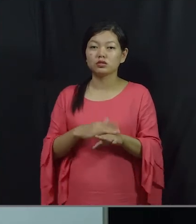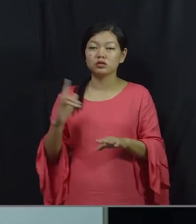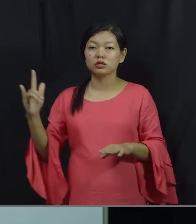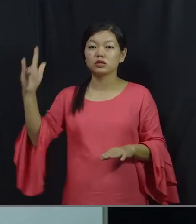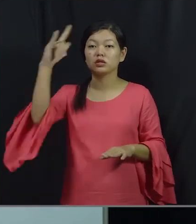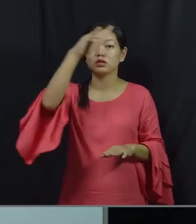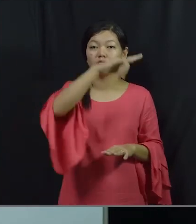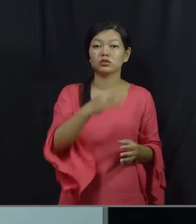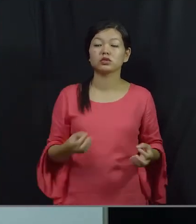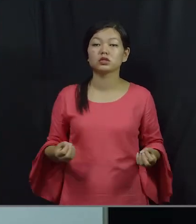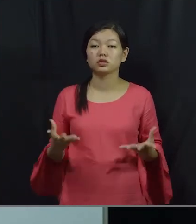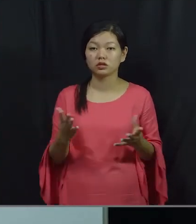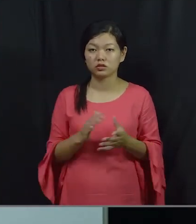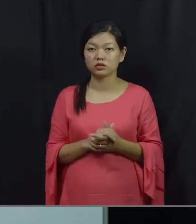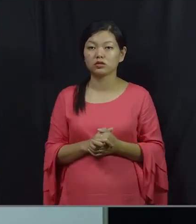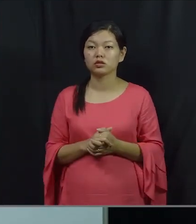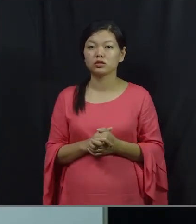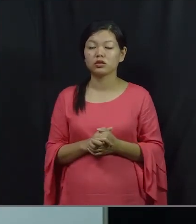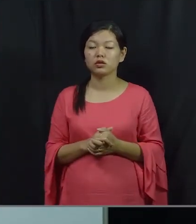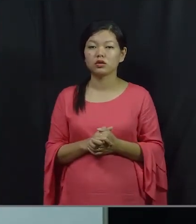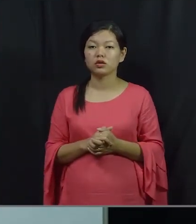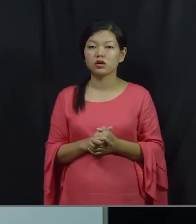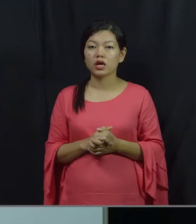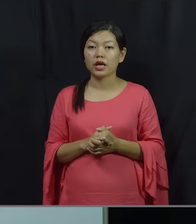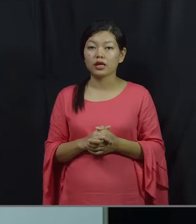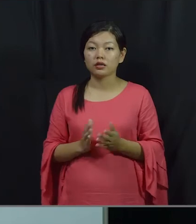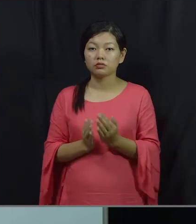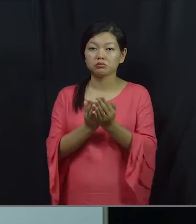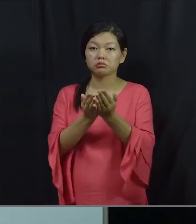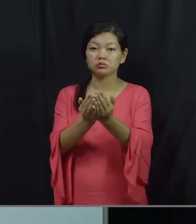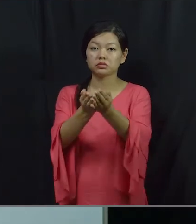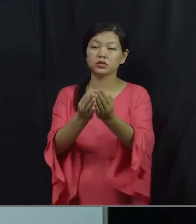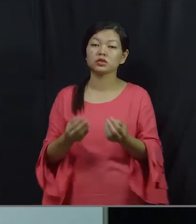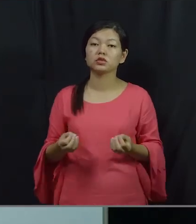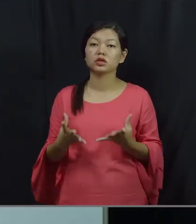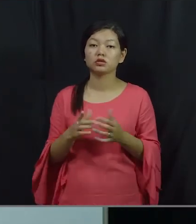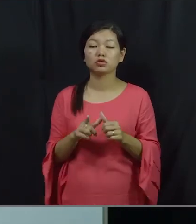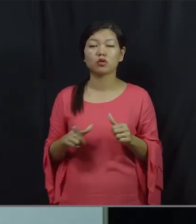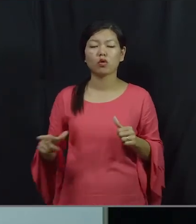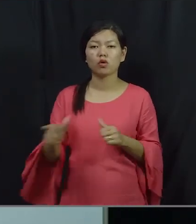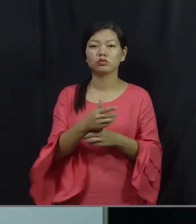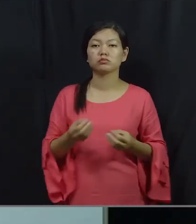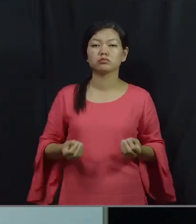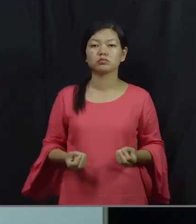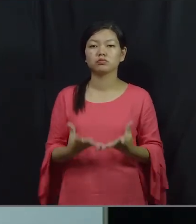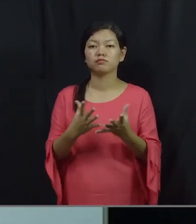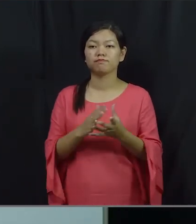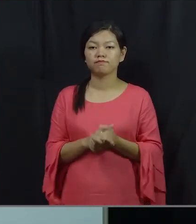okay, and, through sea, isn't that? So transportations and communication